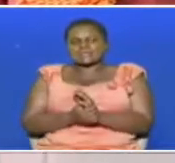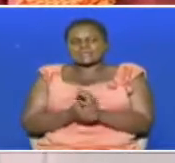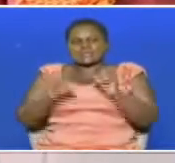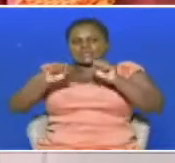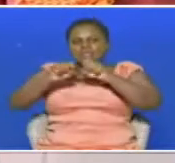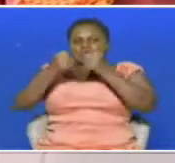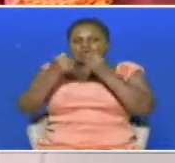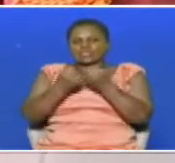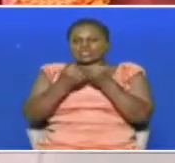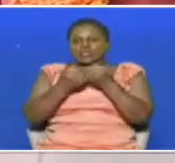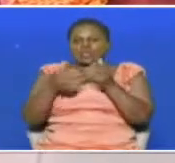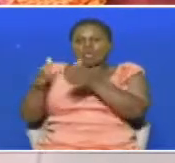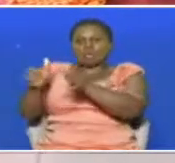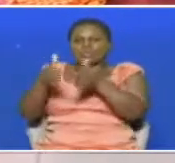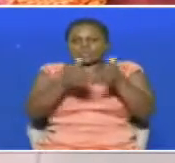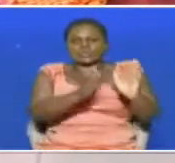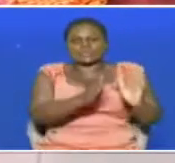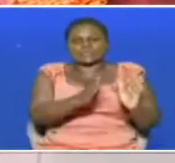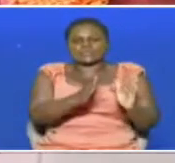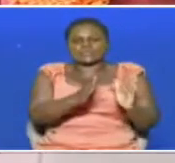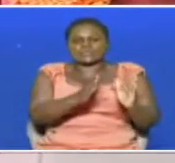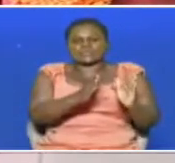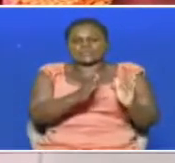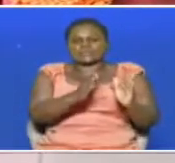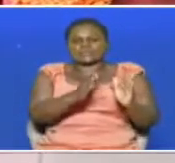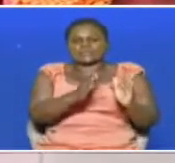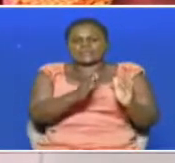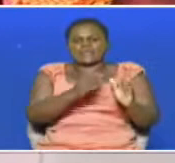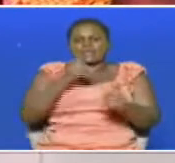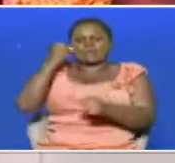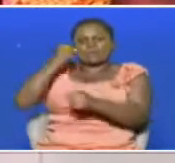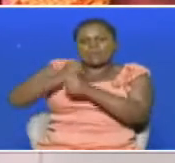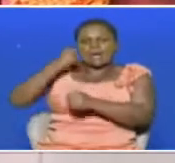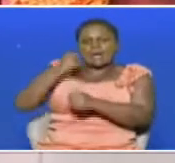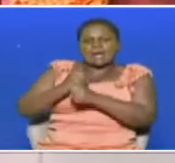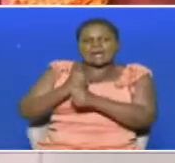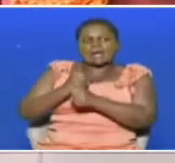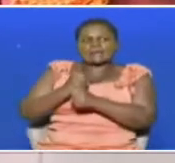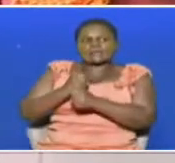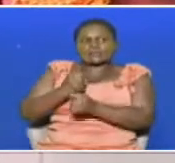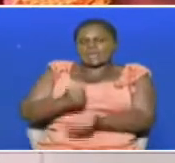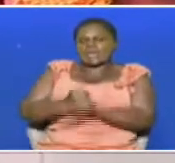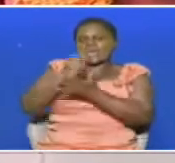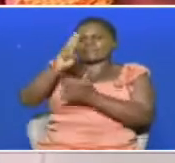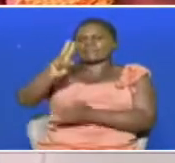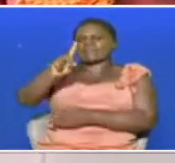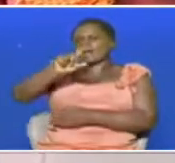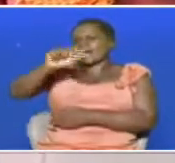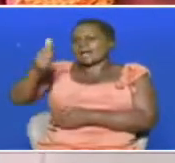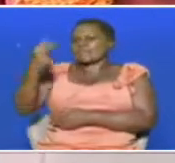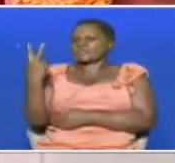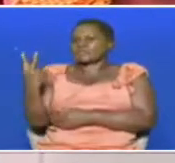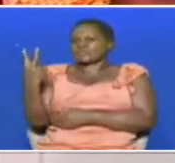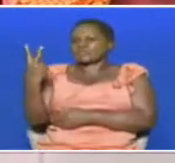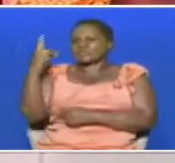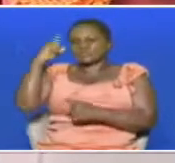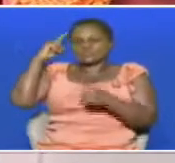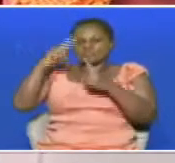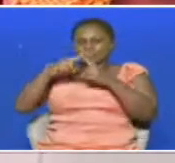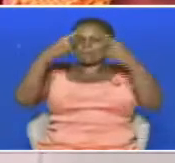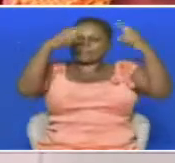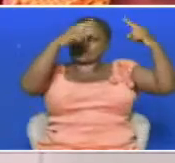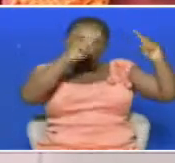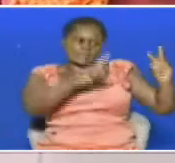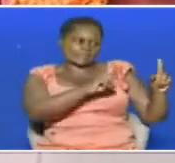social infrastructure, historic infrastructure, to work for the other two targets,